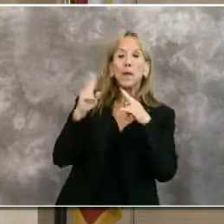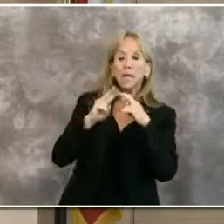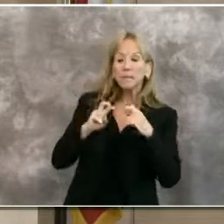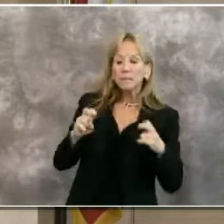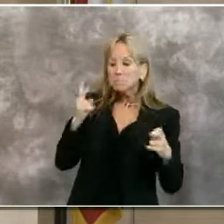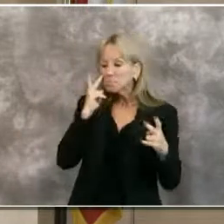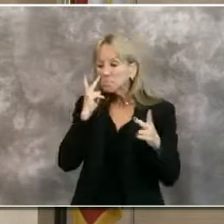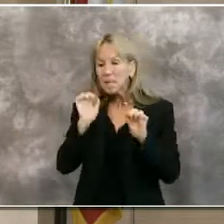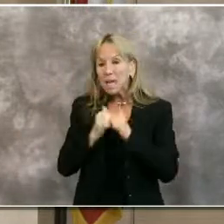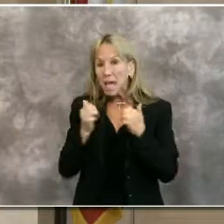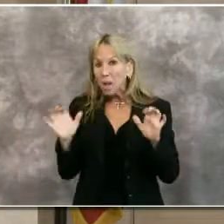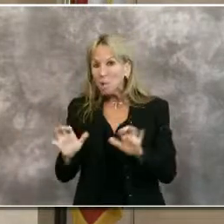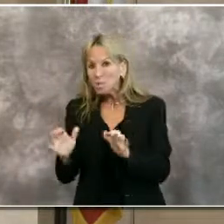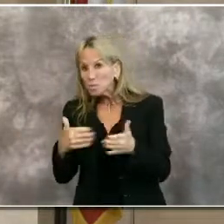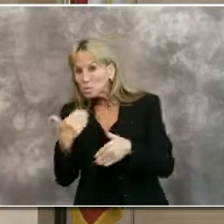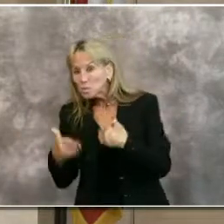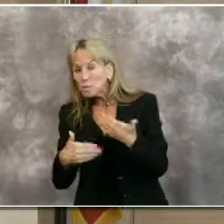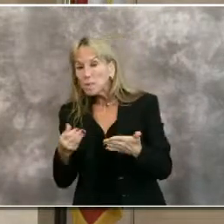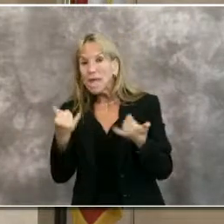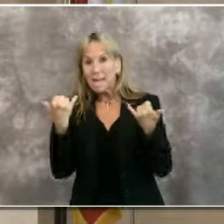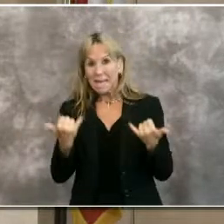now,